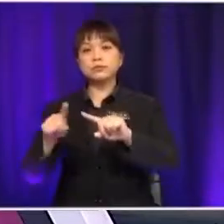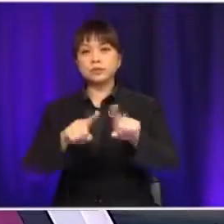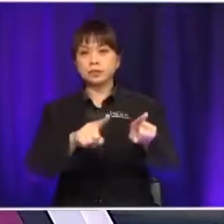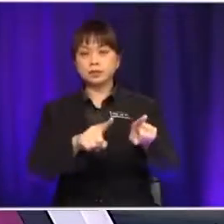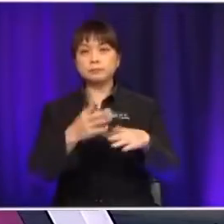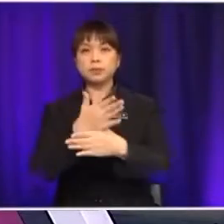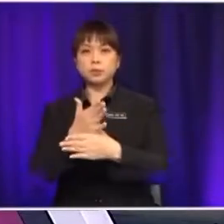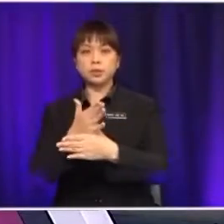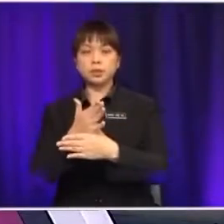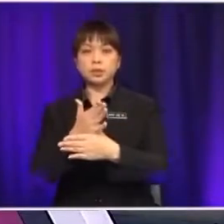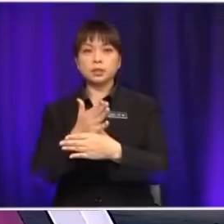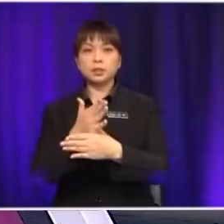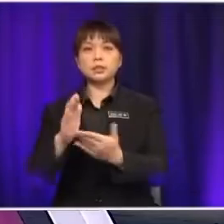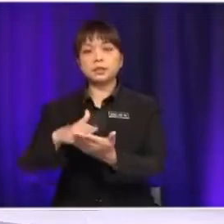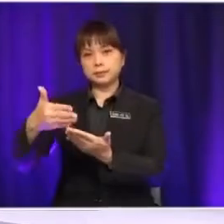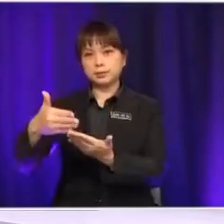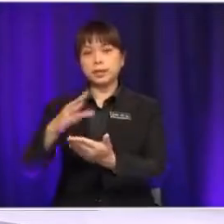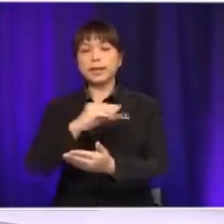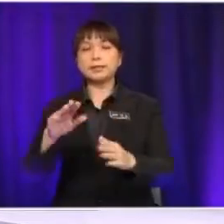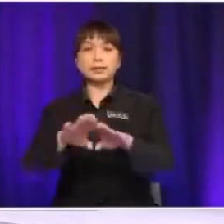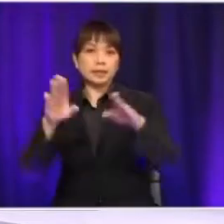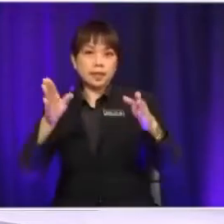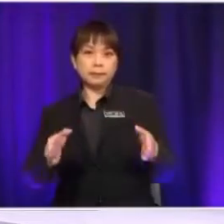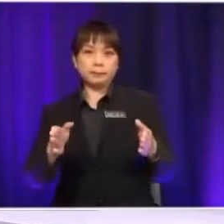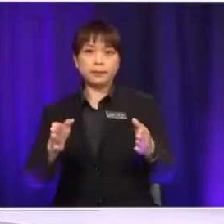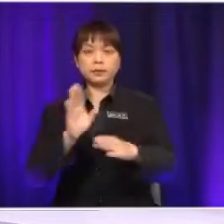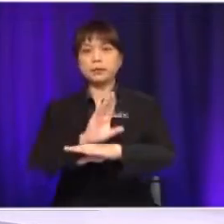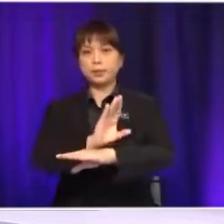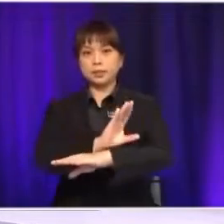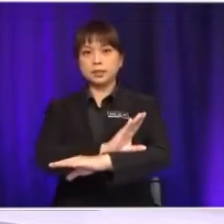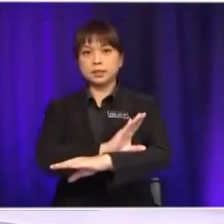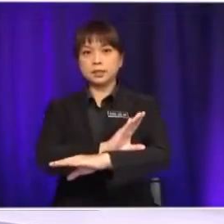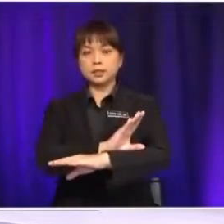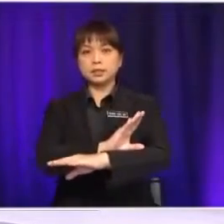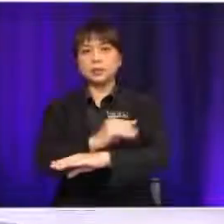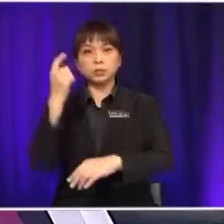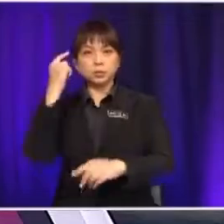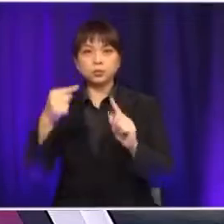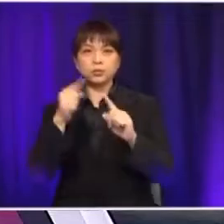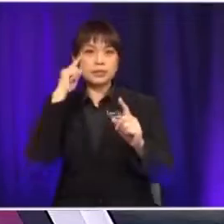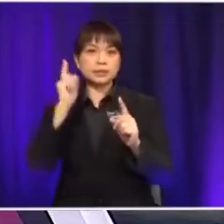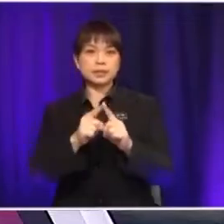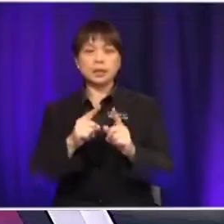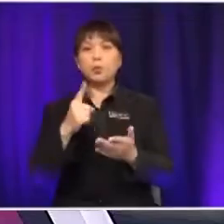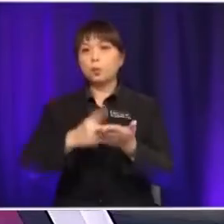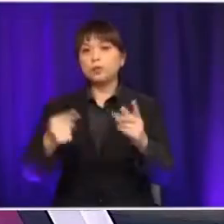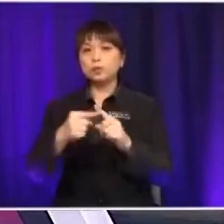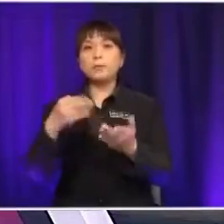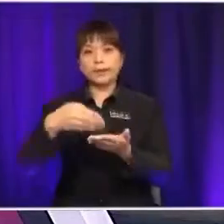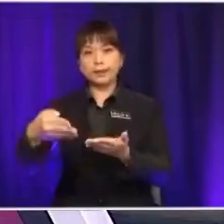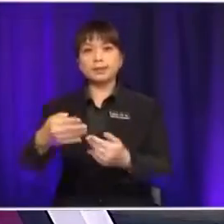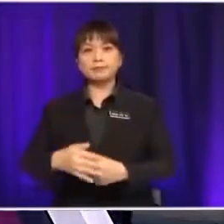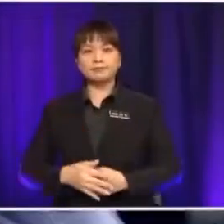because if I know the differences between a desktop computer and a laptop, and then I can decide. Yeah. All right, let's go.